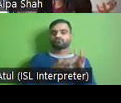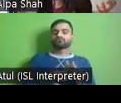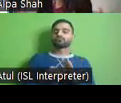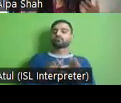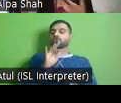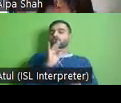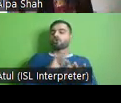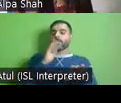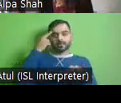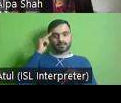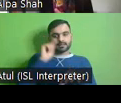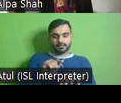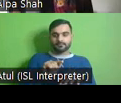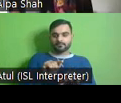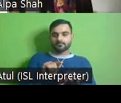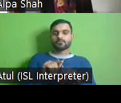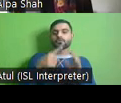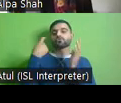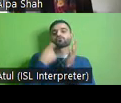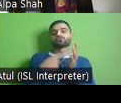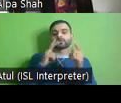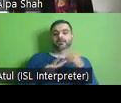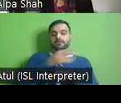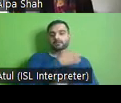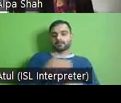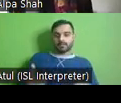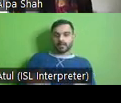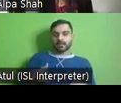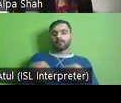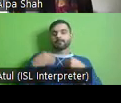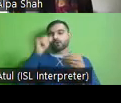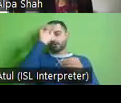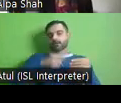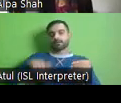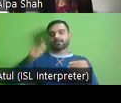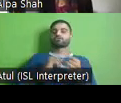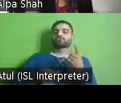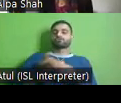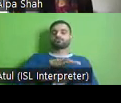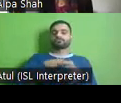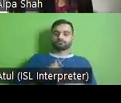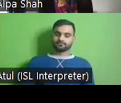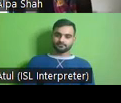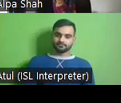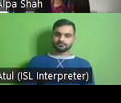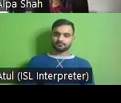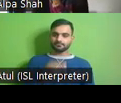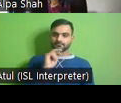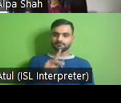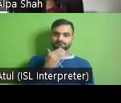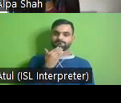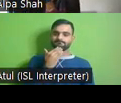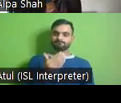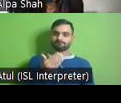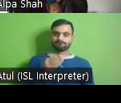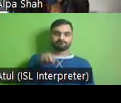sense to the hierarchical values of caste that pervade Indian society. Okay, I thank you